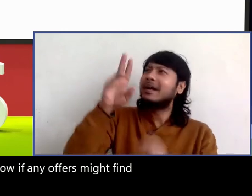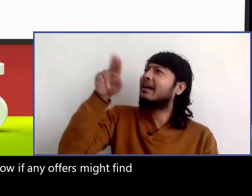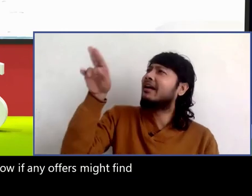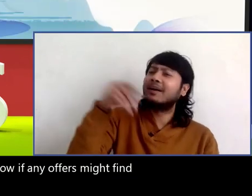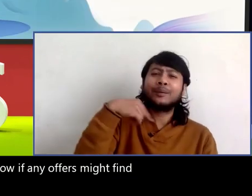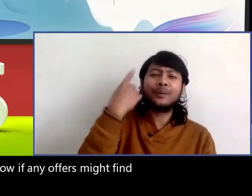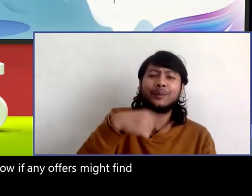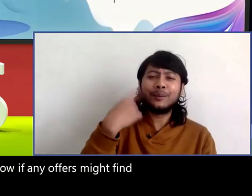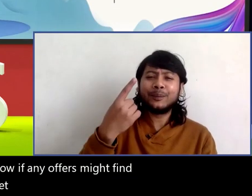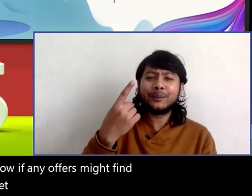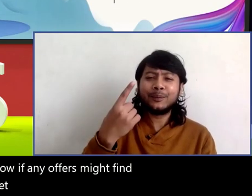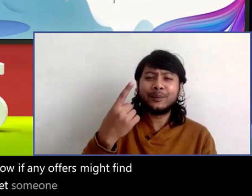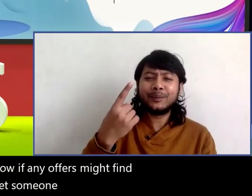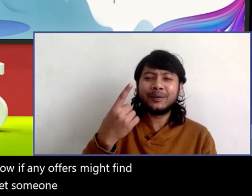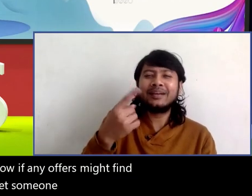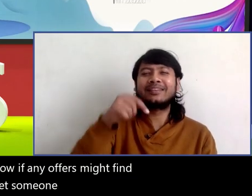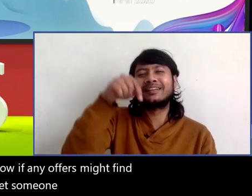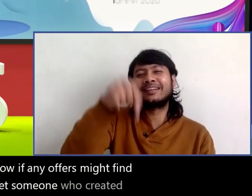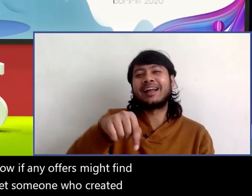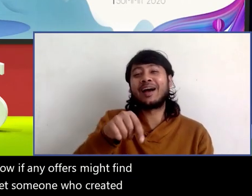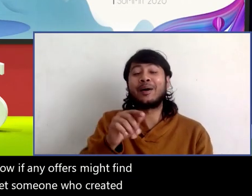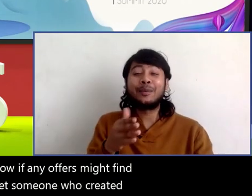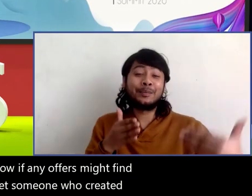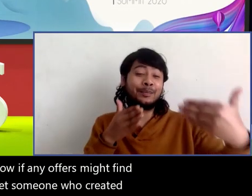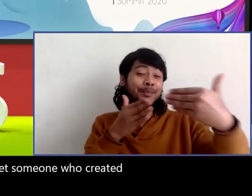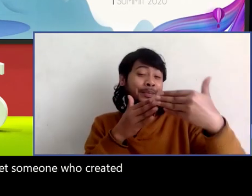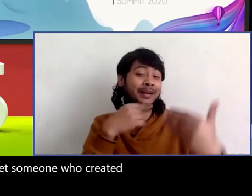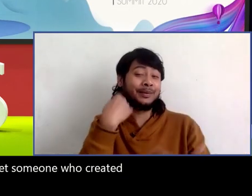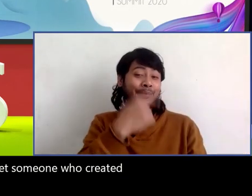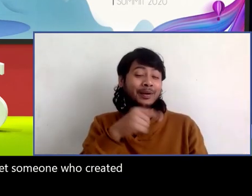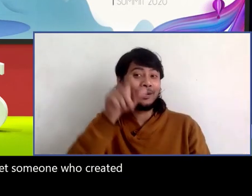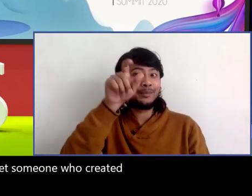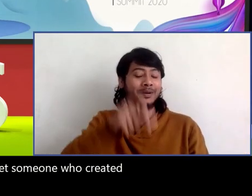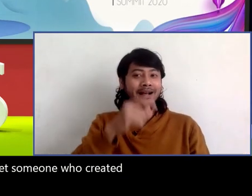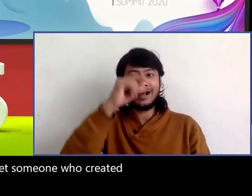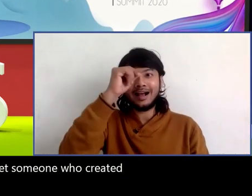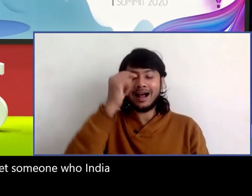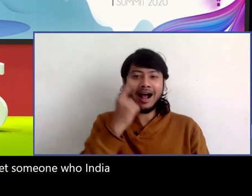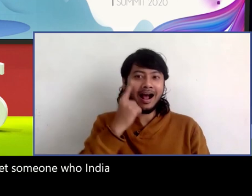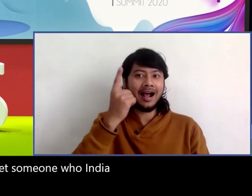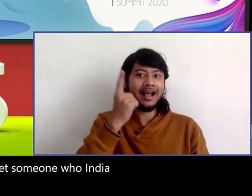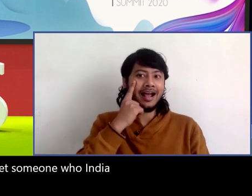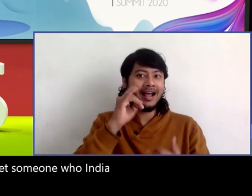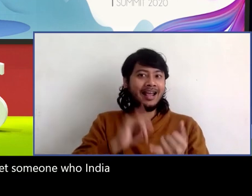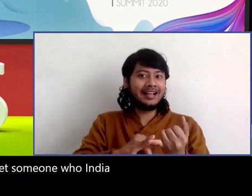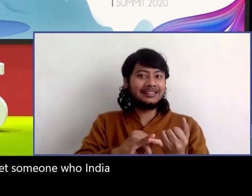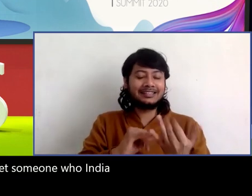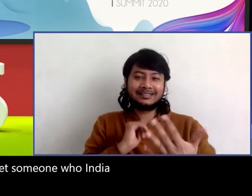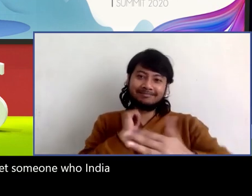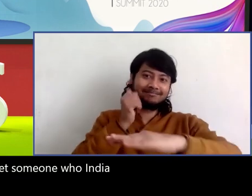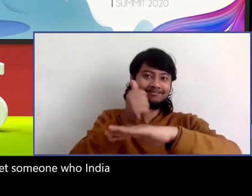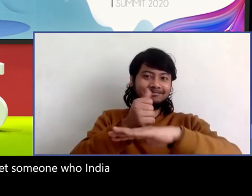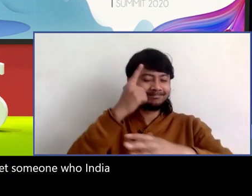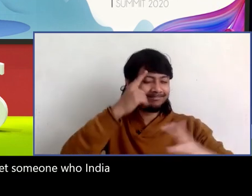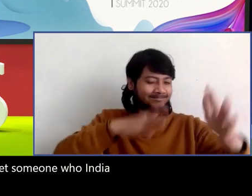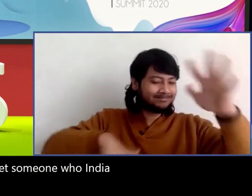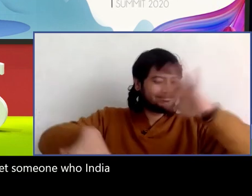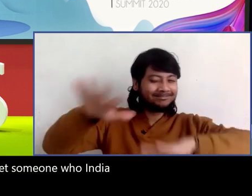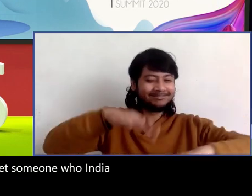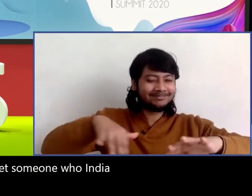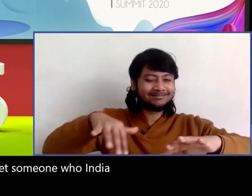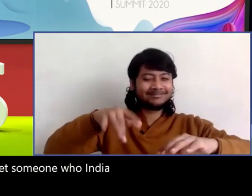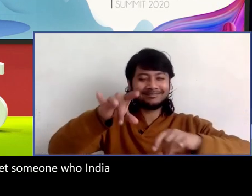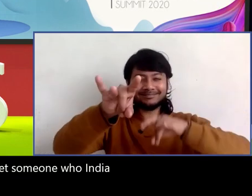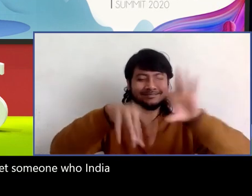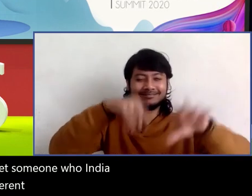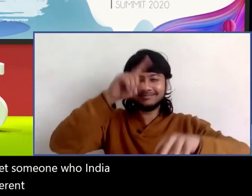who created the India Inclusion Summit. And the summit that connected all of us sitting in different cities in